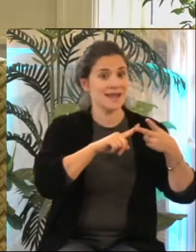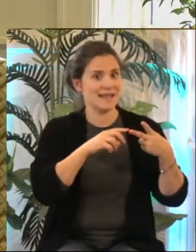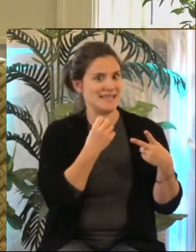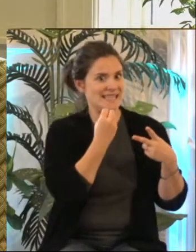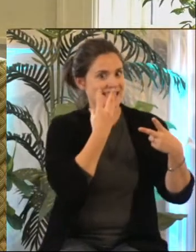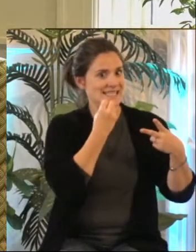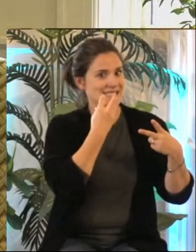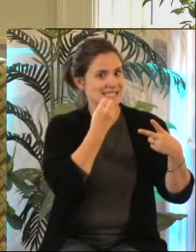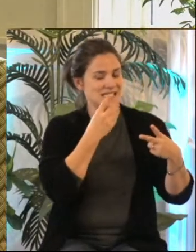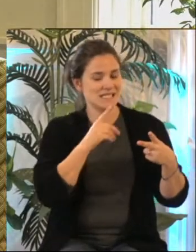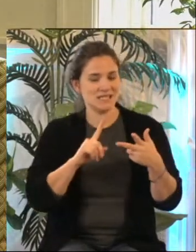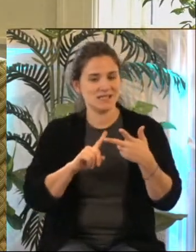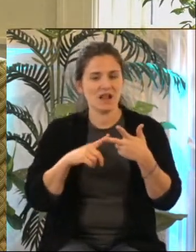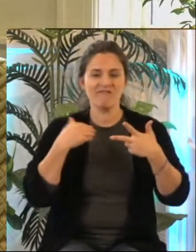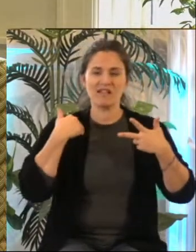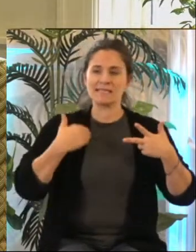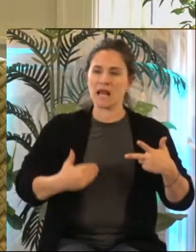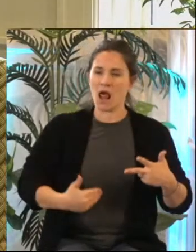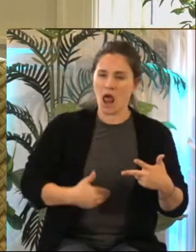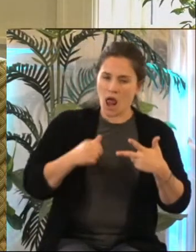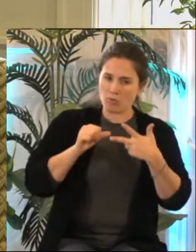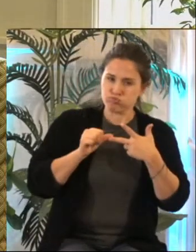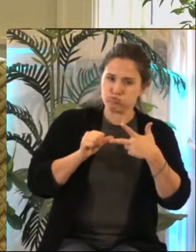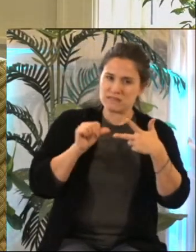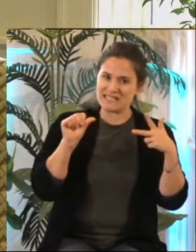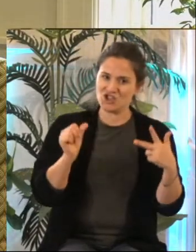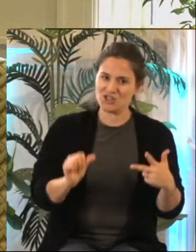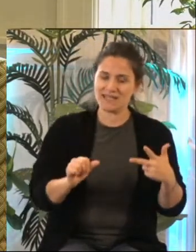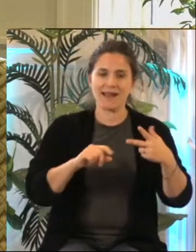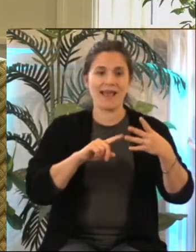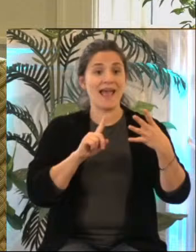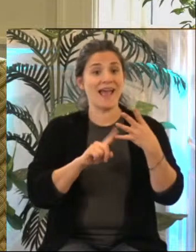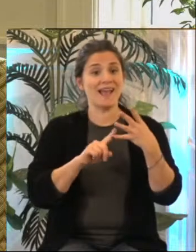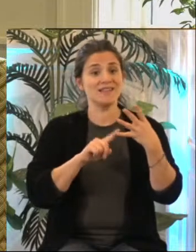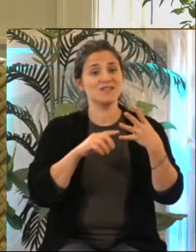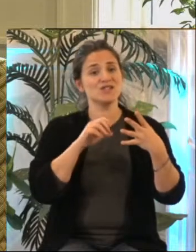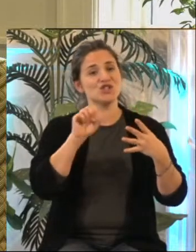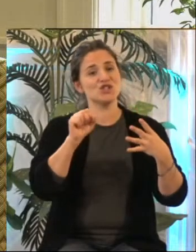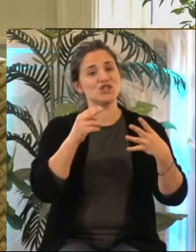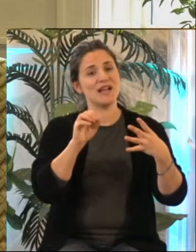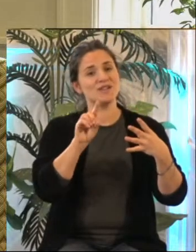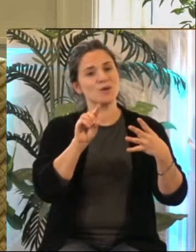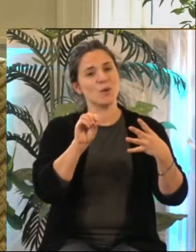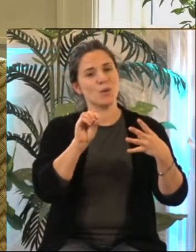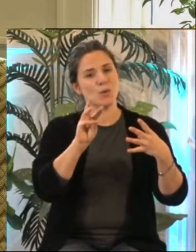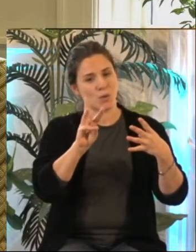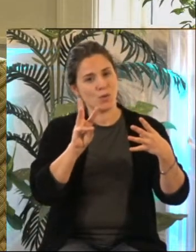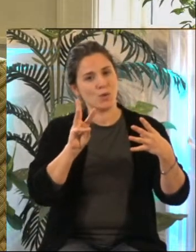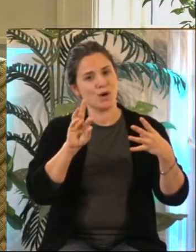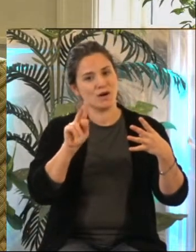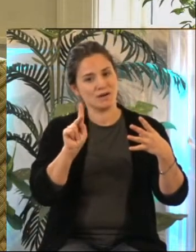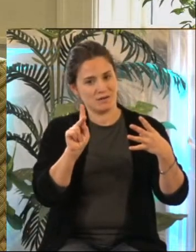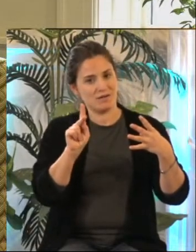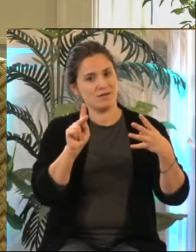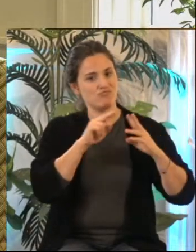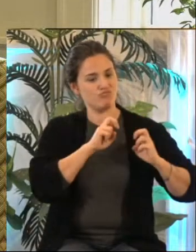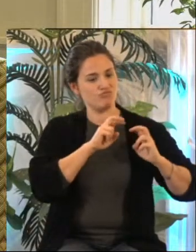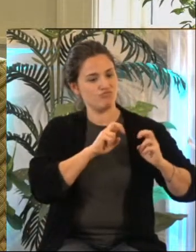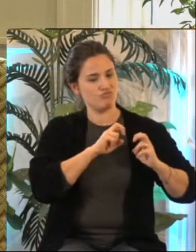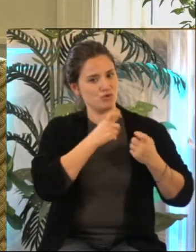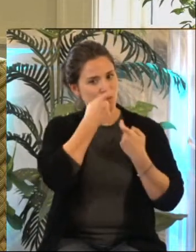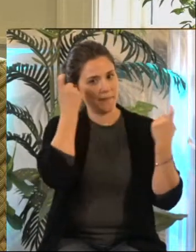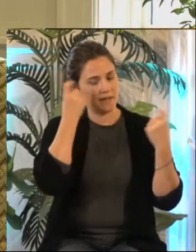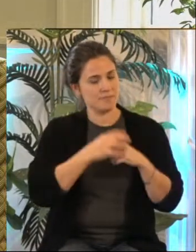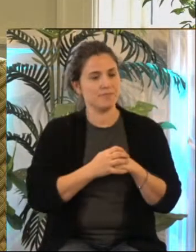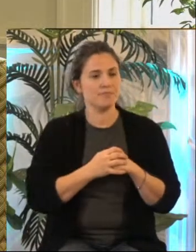heating, physical conditioning, and shadow work. Exactly. So we all would be wise to be filling